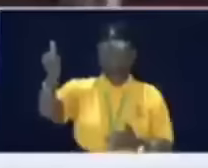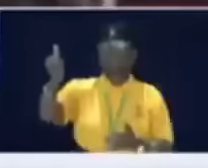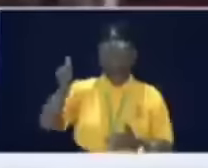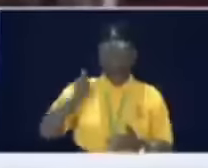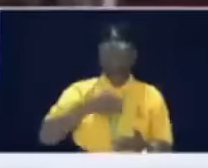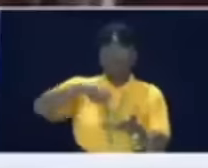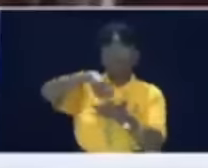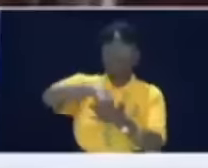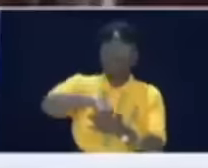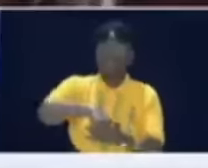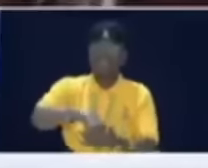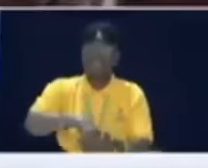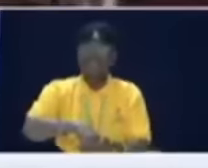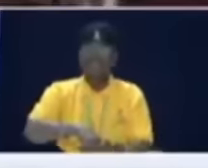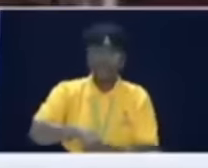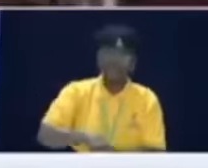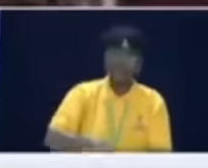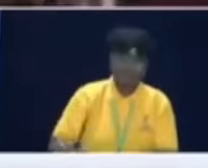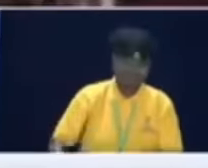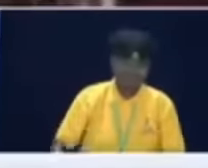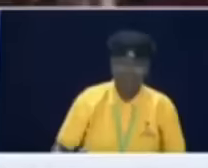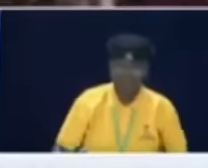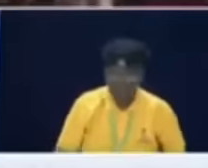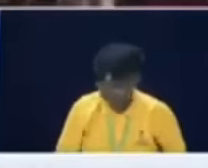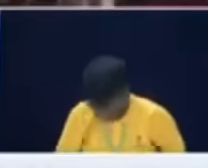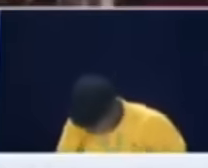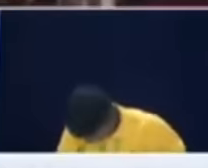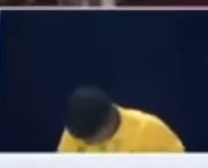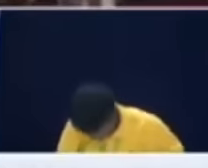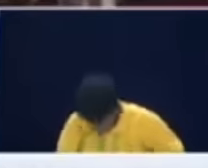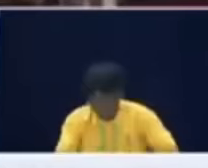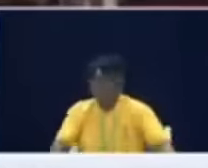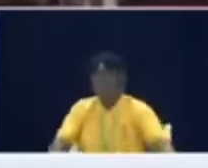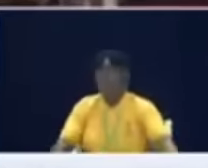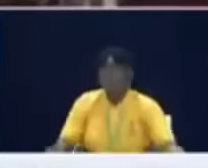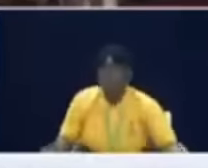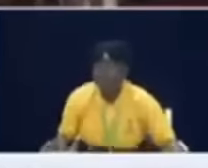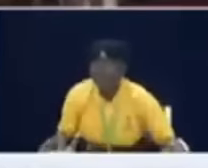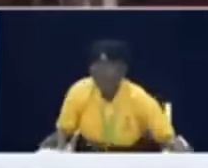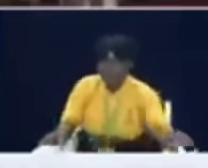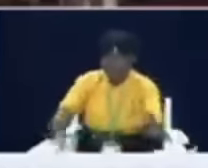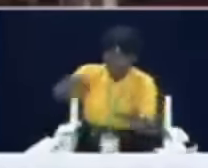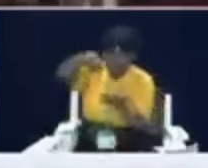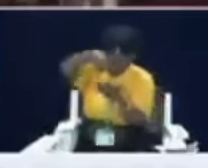I'm serving the God of miracles. I know.